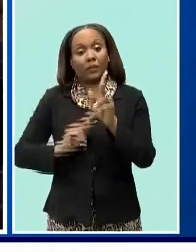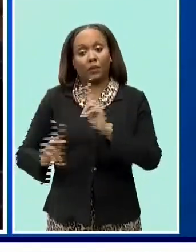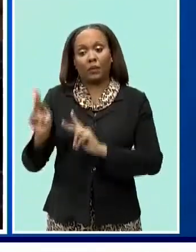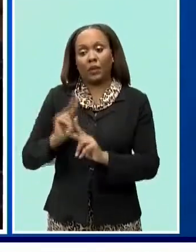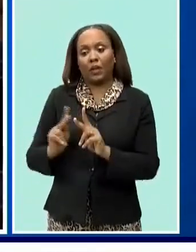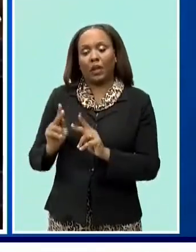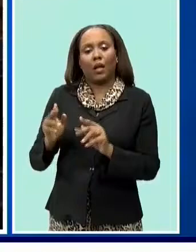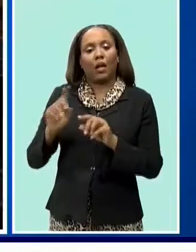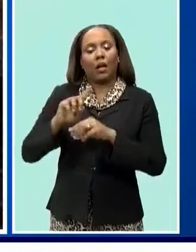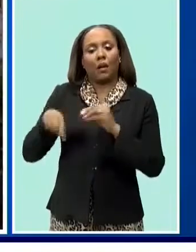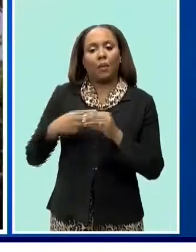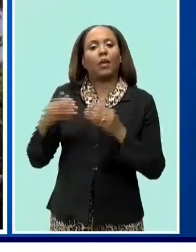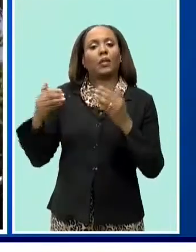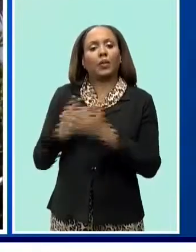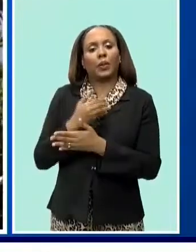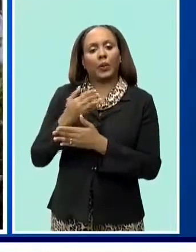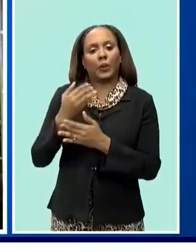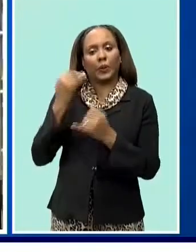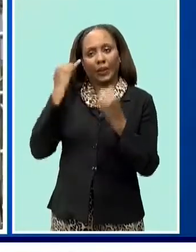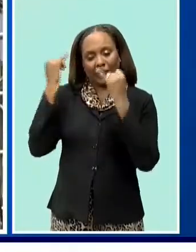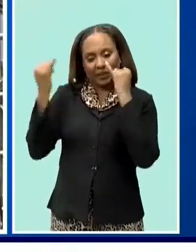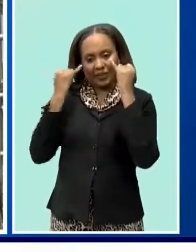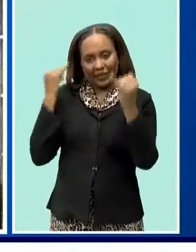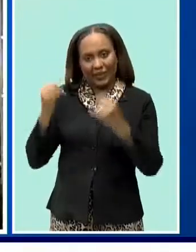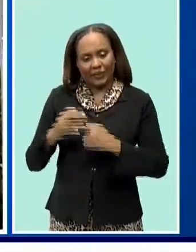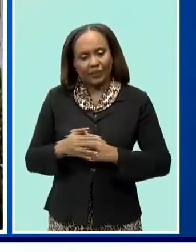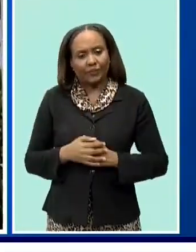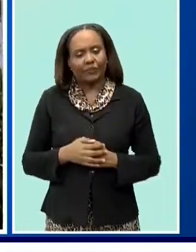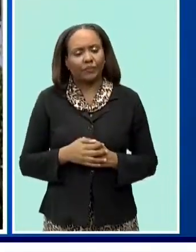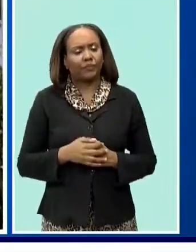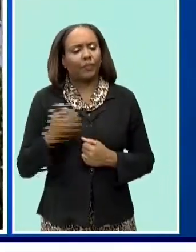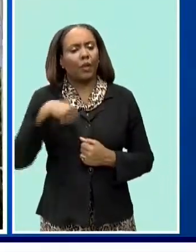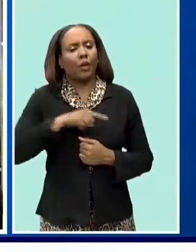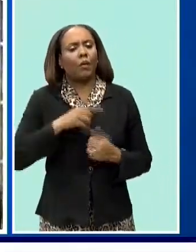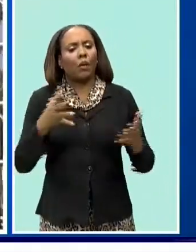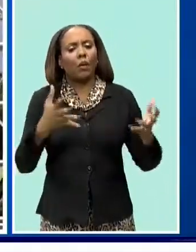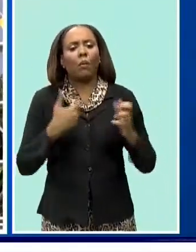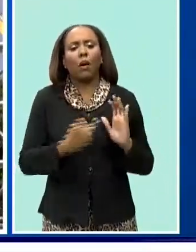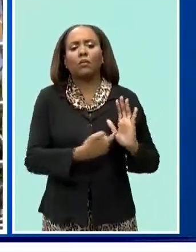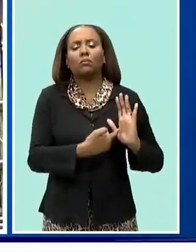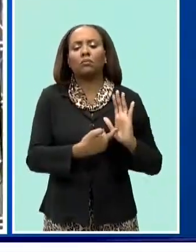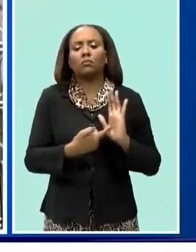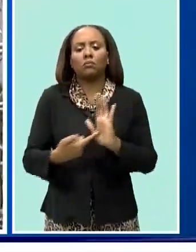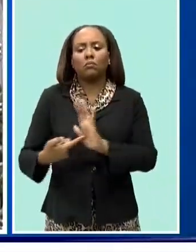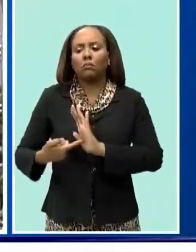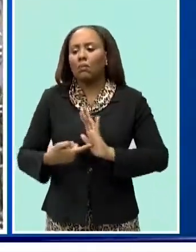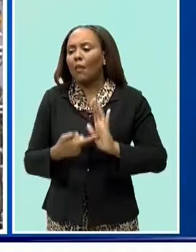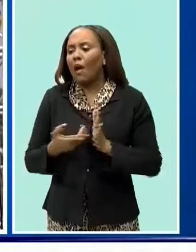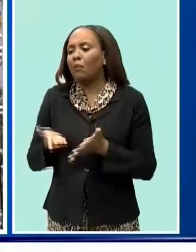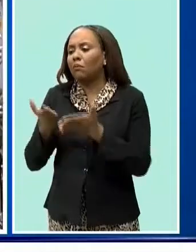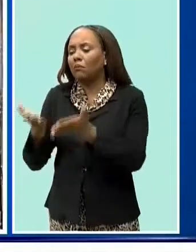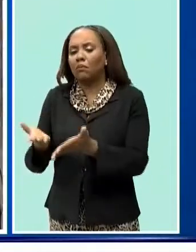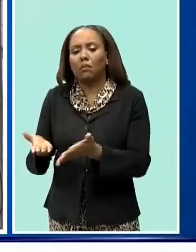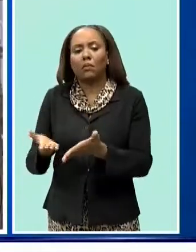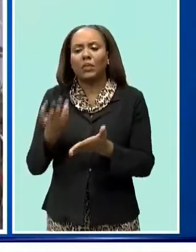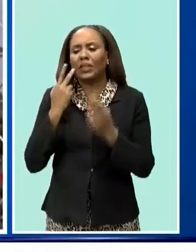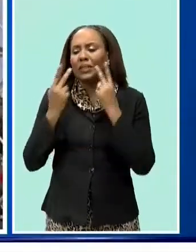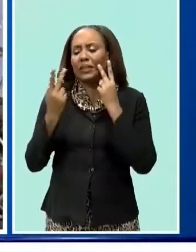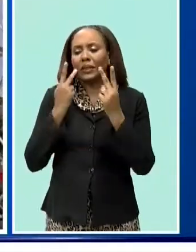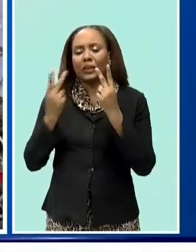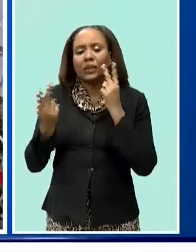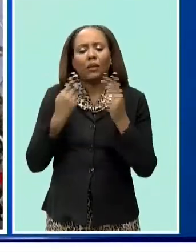about this new initiative. They will be approaching these people with the aim of identifying how best Barbados can, as others have done in the